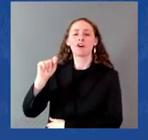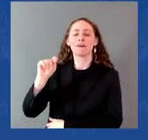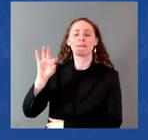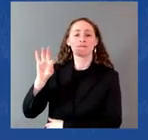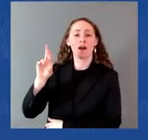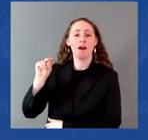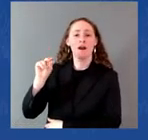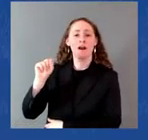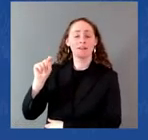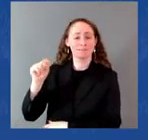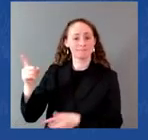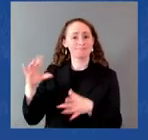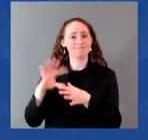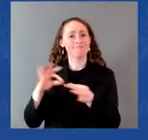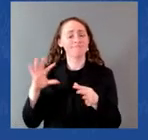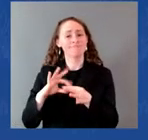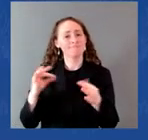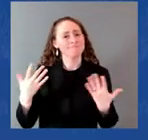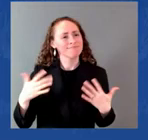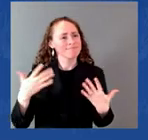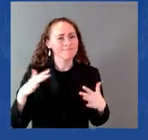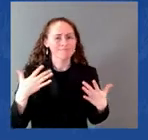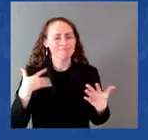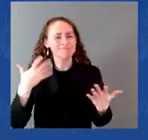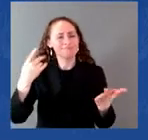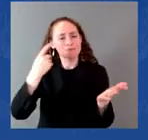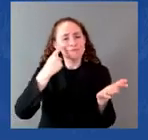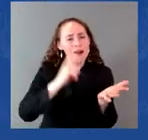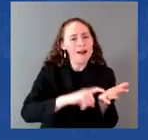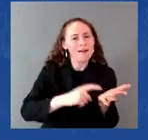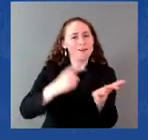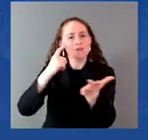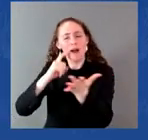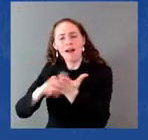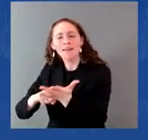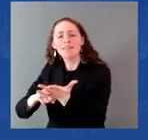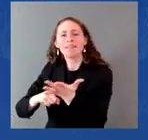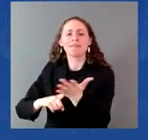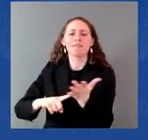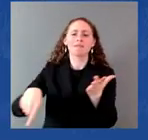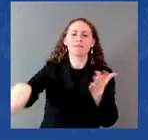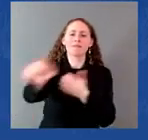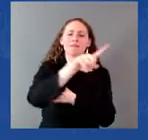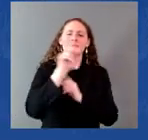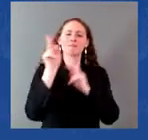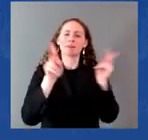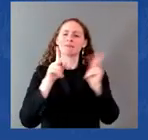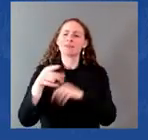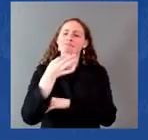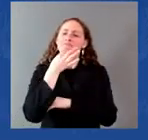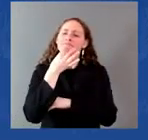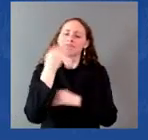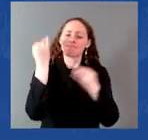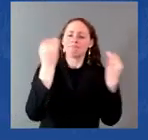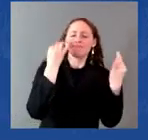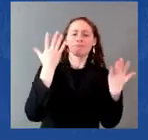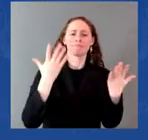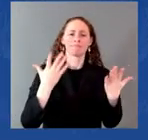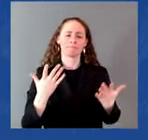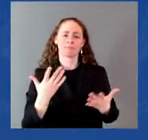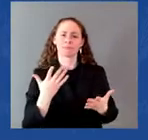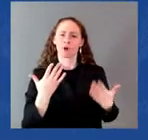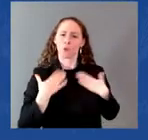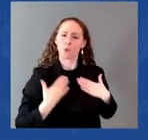condition, as only artists can. It was just a month before President Kennedy presented Robert Frost with the